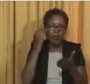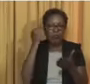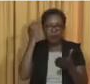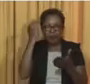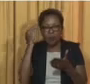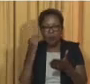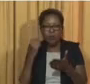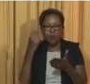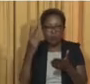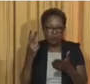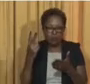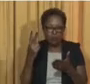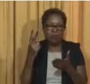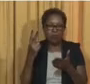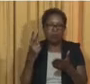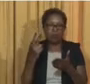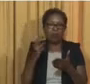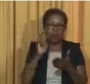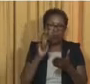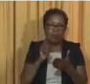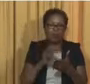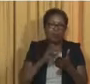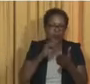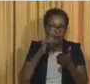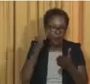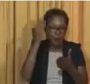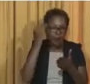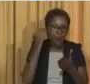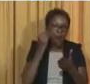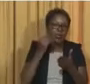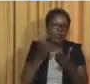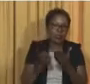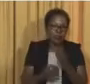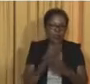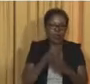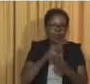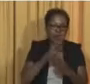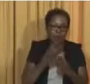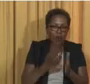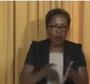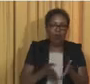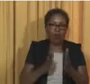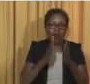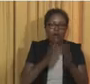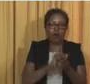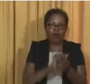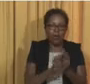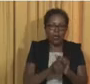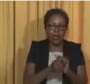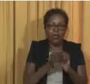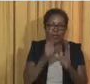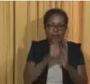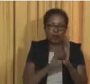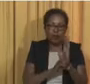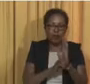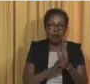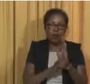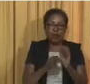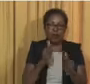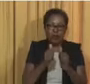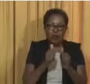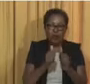fourth judiciary created pathway for amending the Constitution, which is with respect tantamount